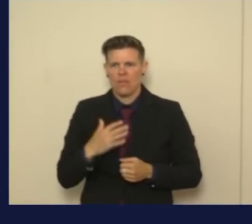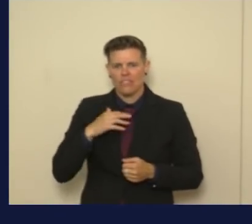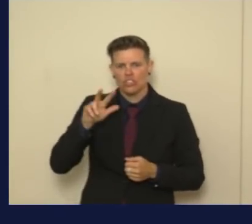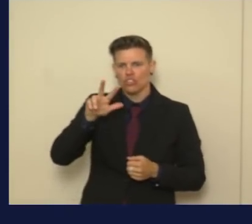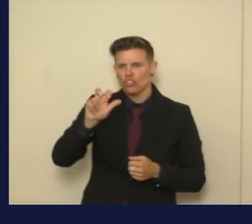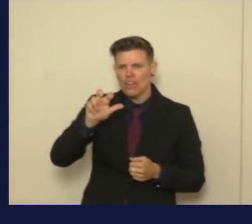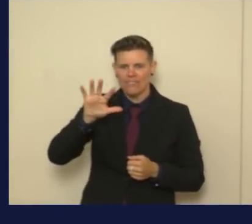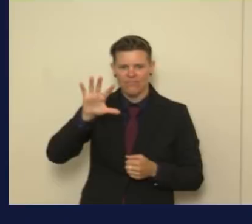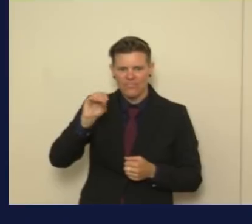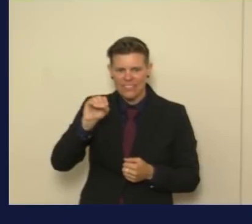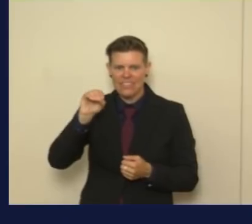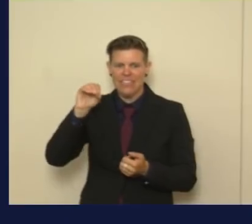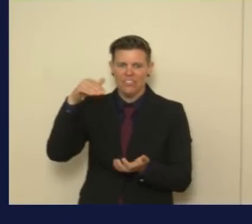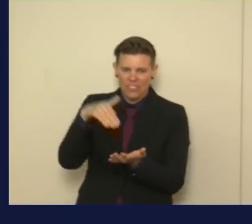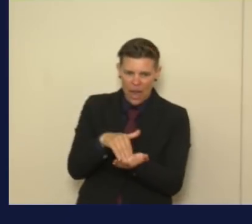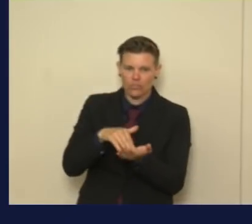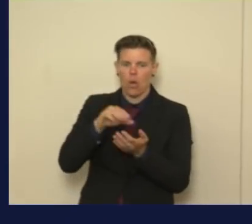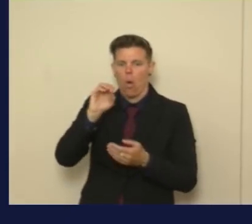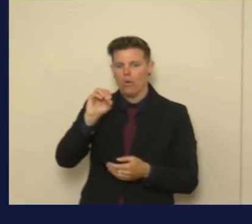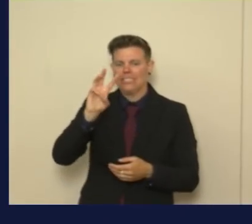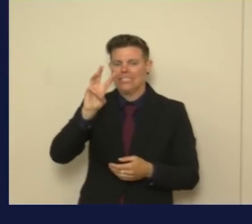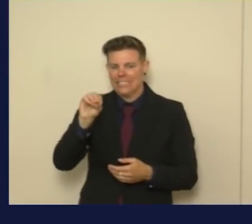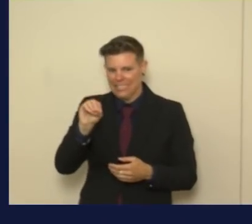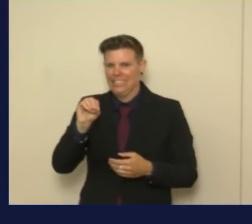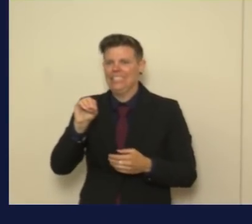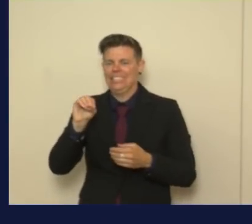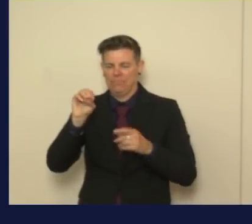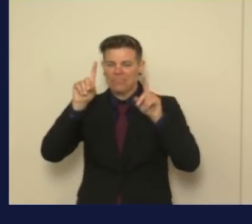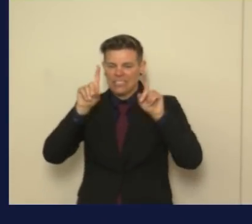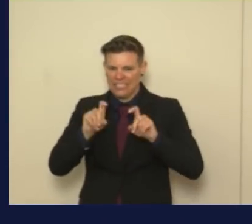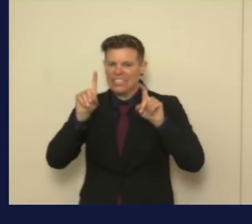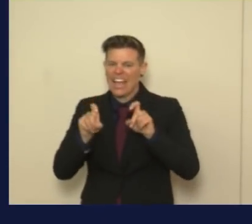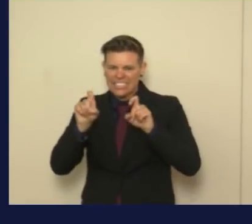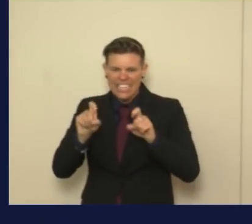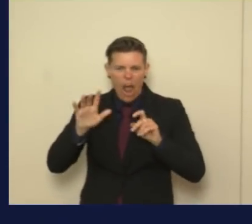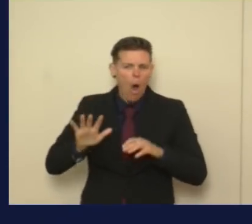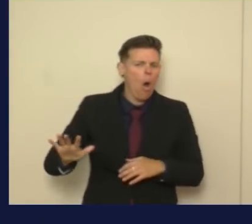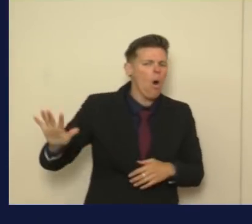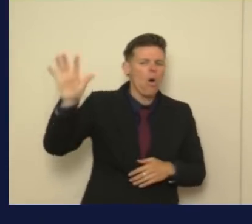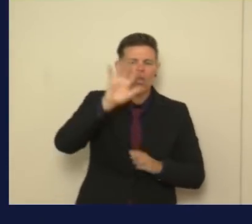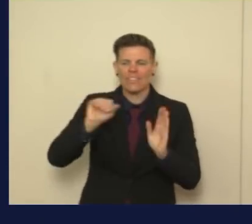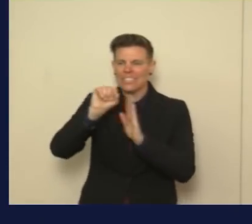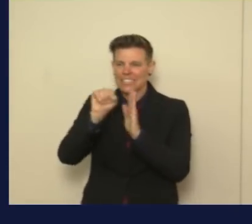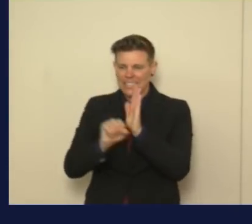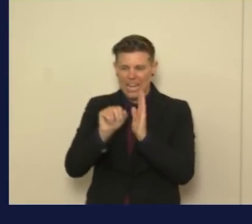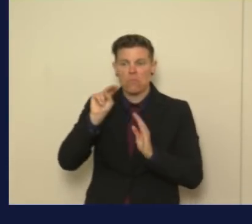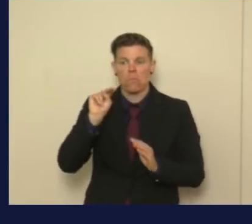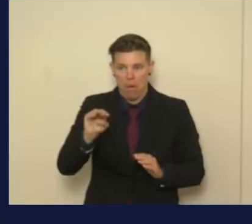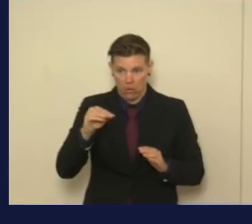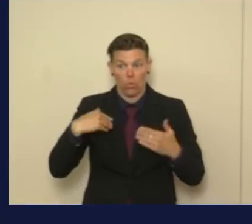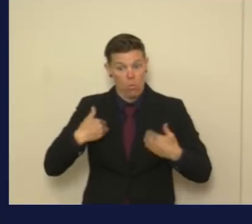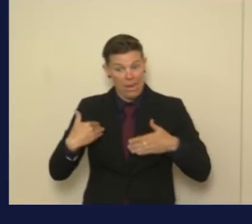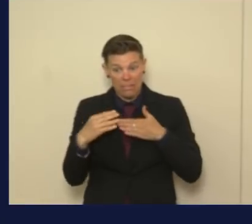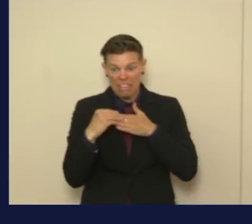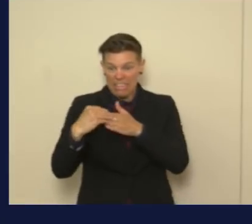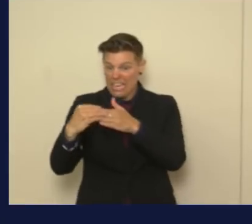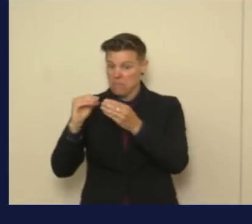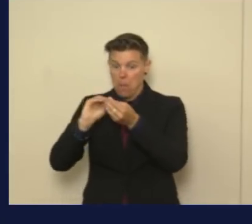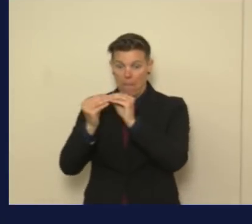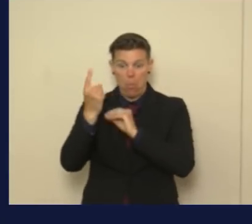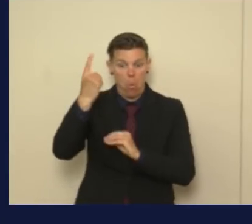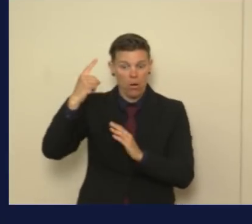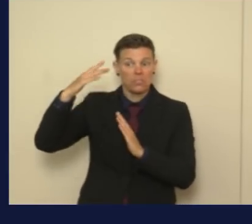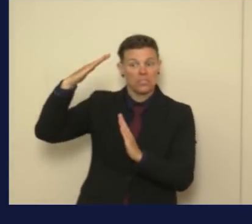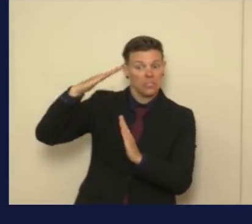350,060 total tests statewide. We continue to lead in the country, not the top, but in the top